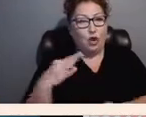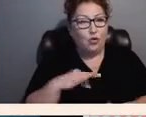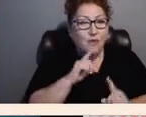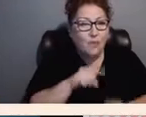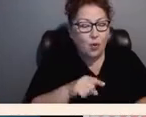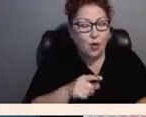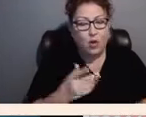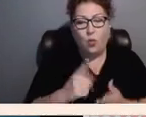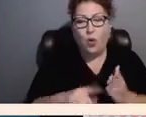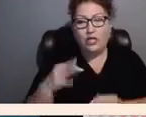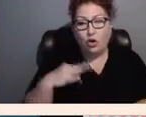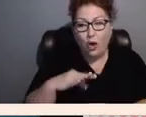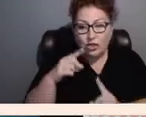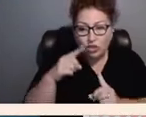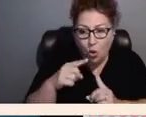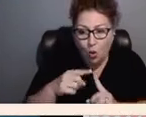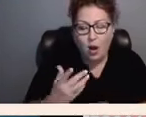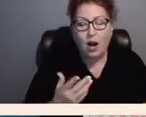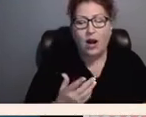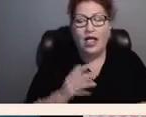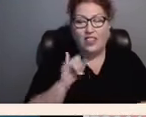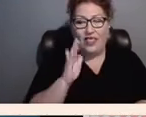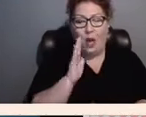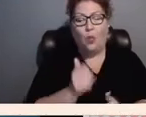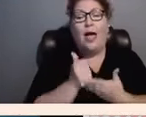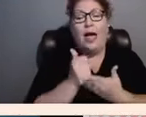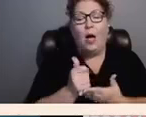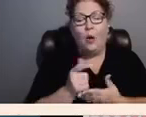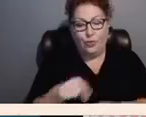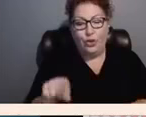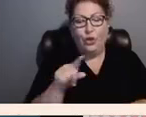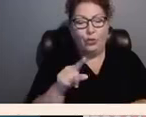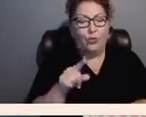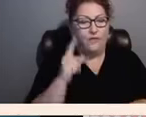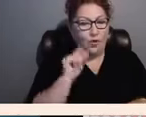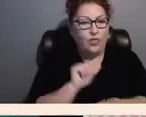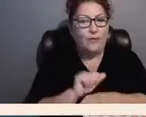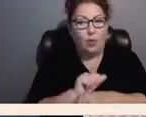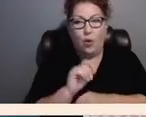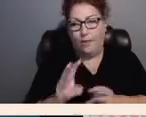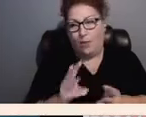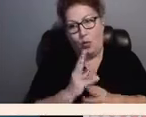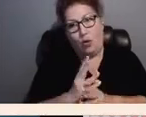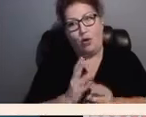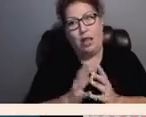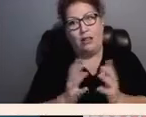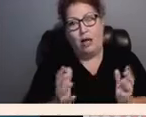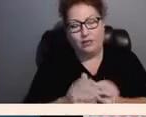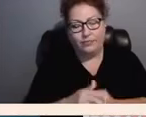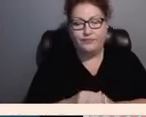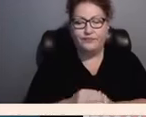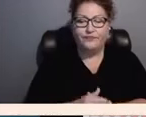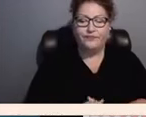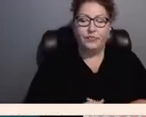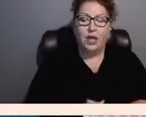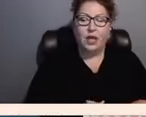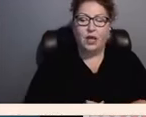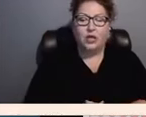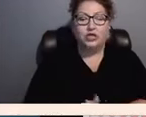is. And that's going to help you in the employment world very much. So knowing